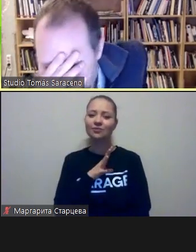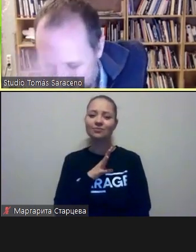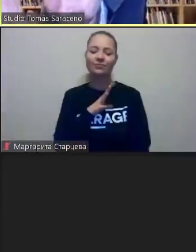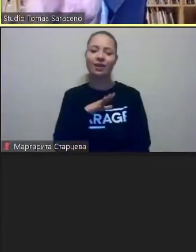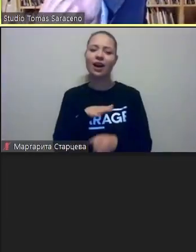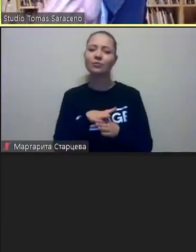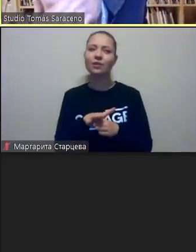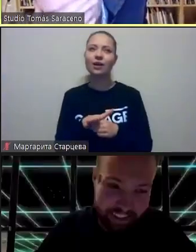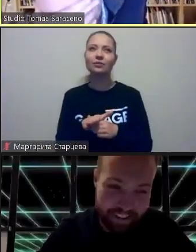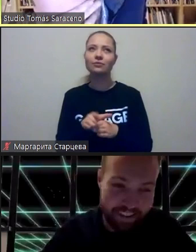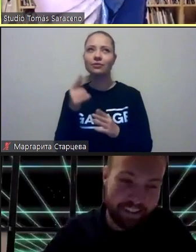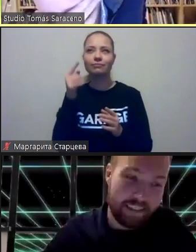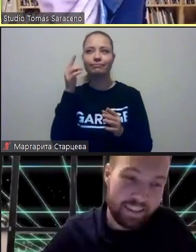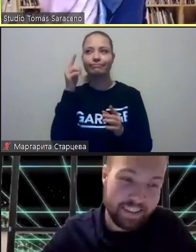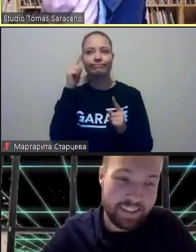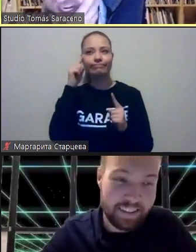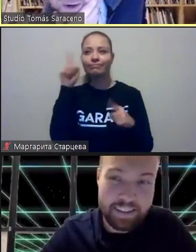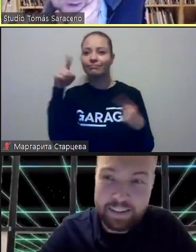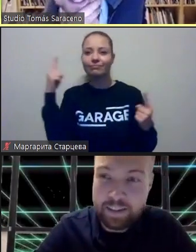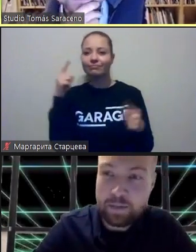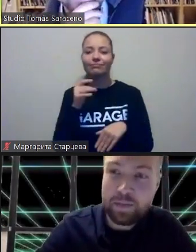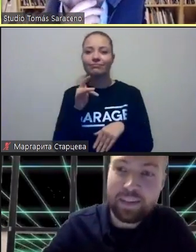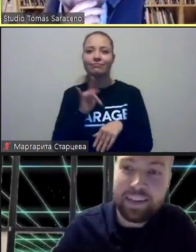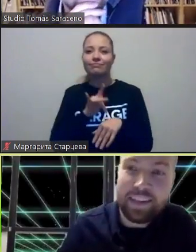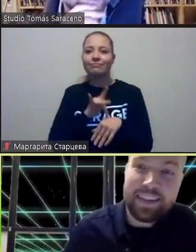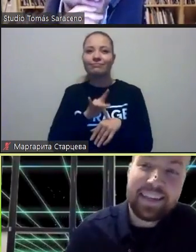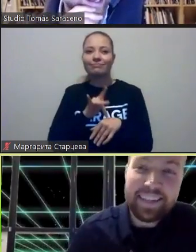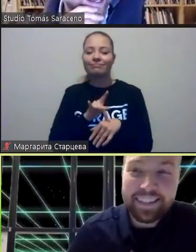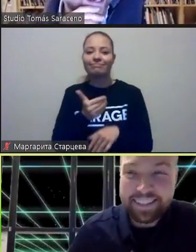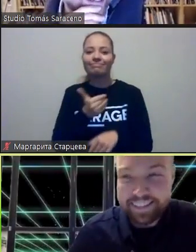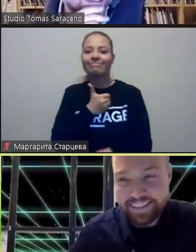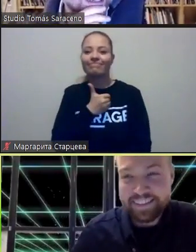but I apologize for the audience.